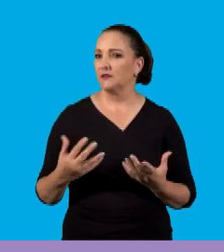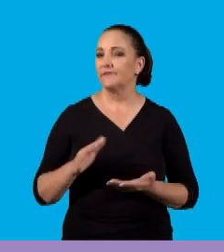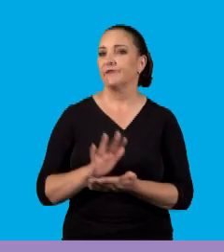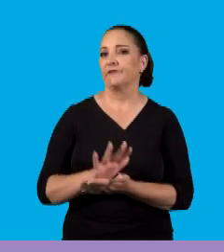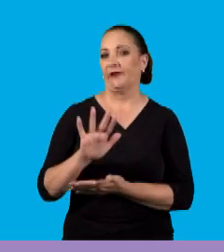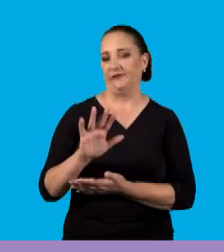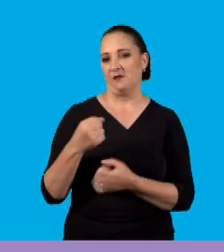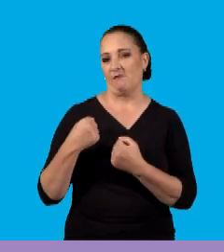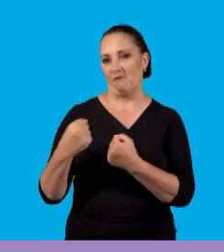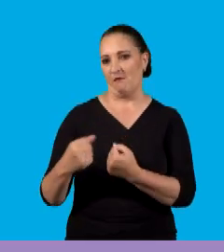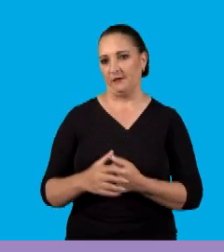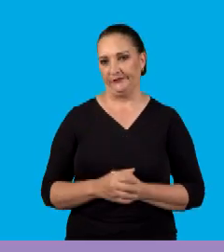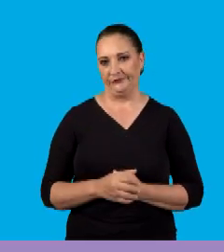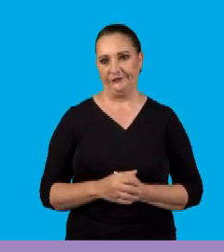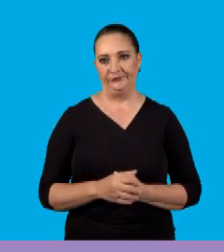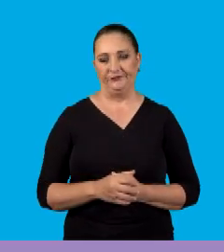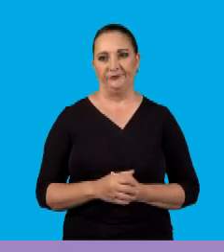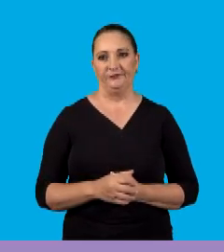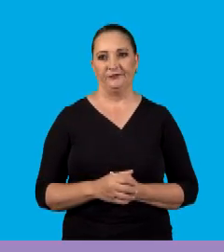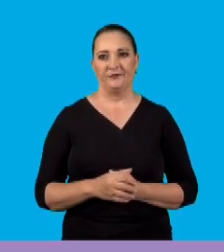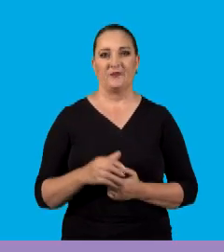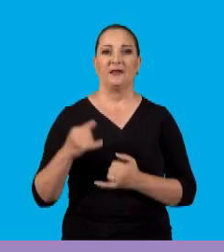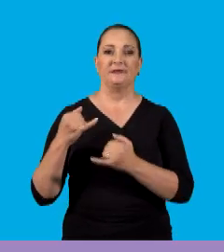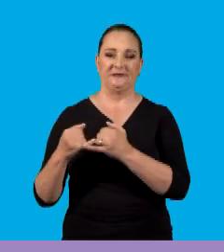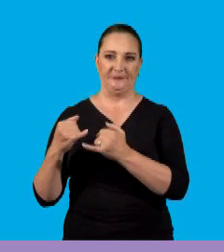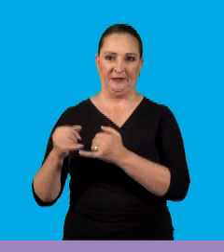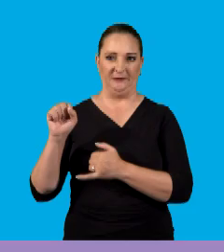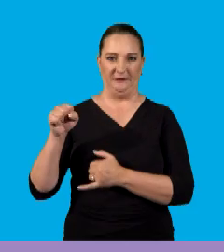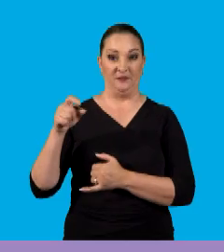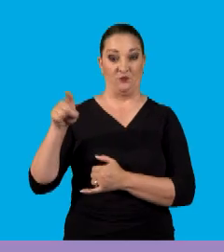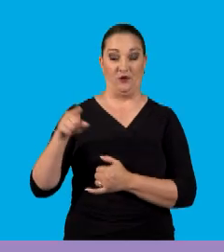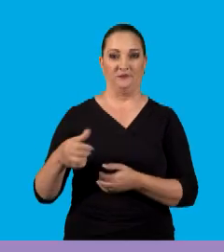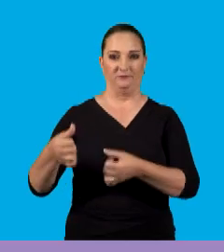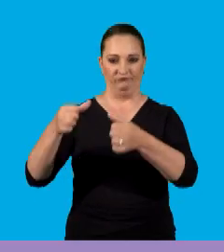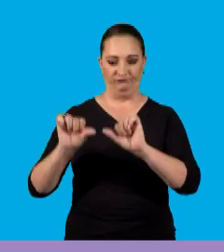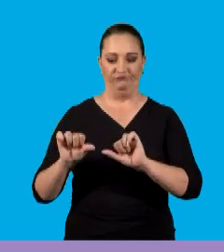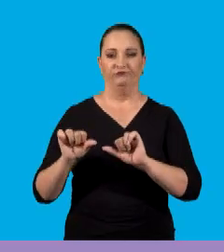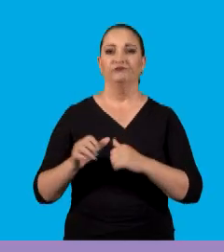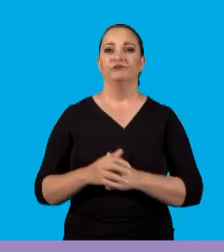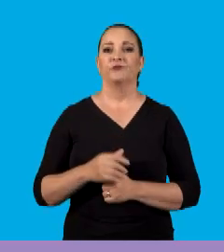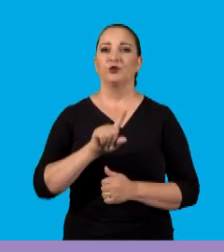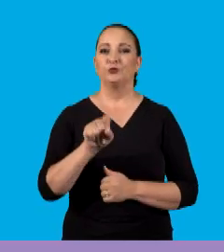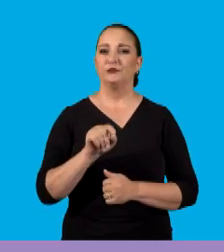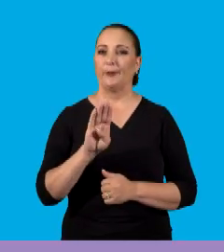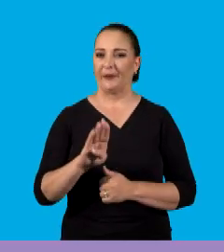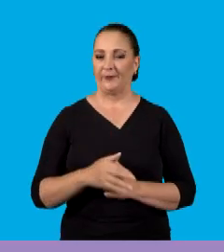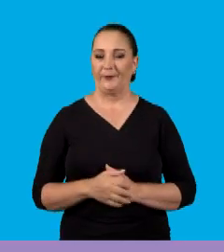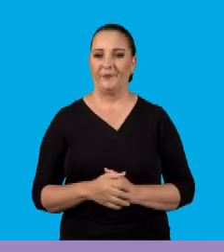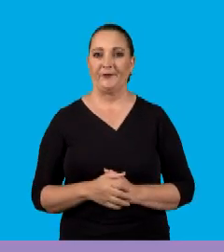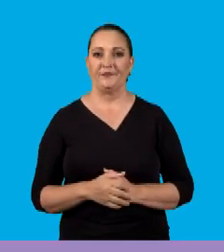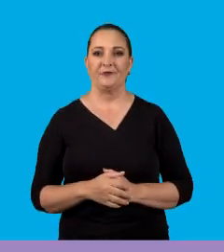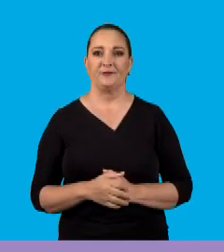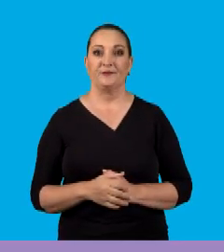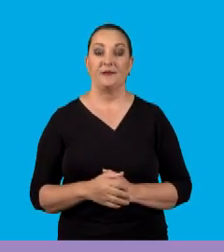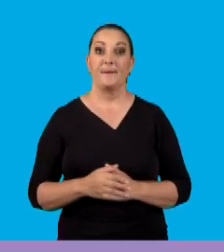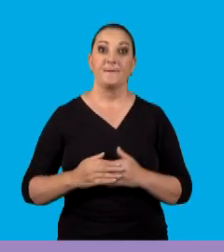of course, 15 cars. And that was sold in September. Sorry for that. So moving on to the question